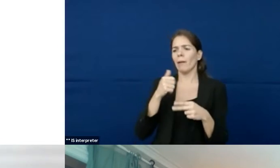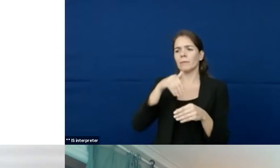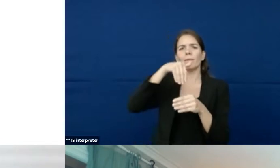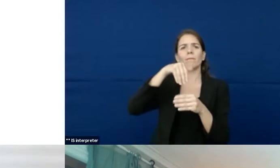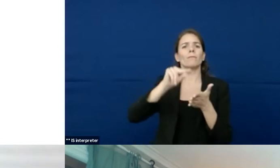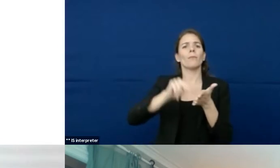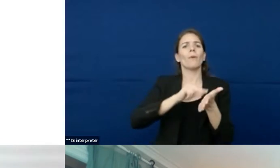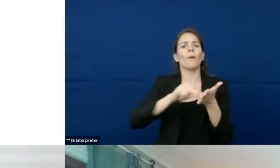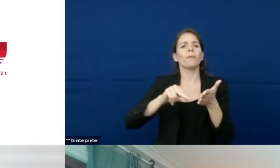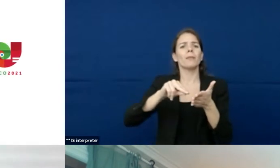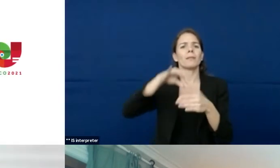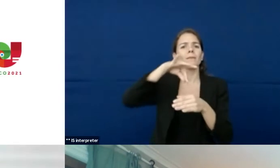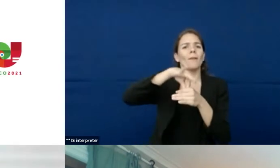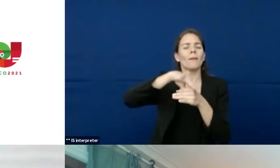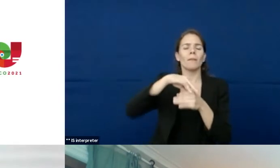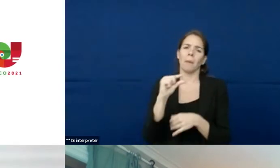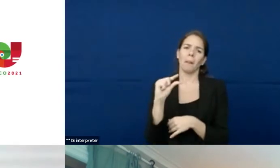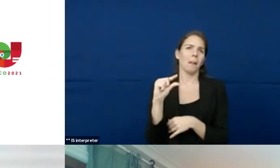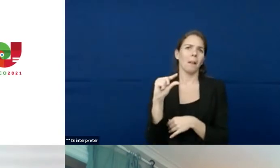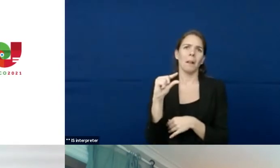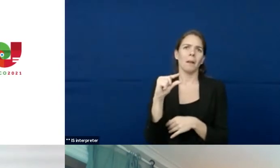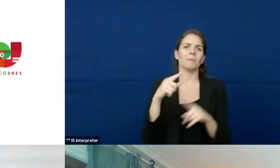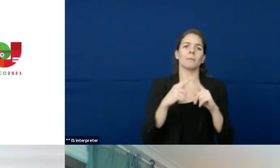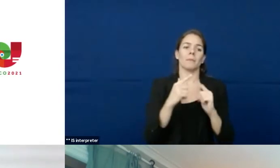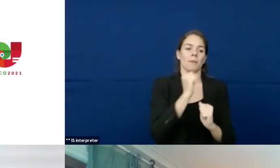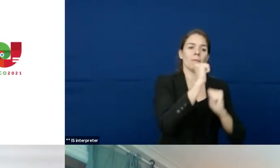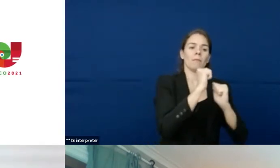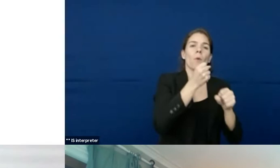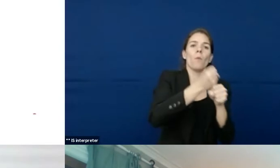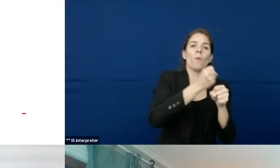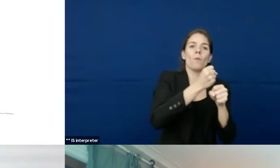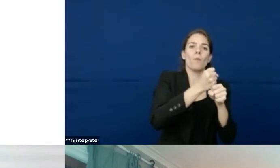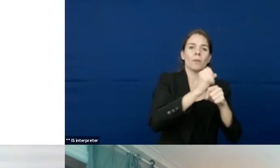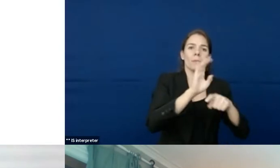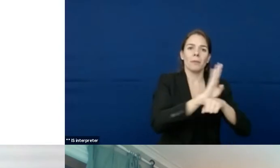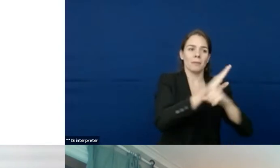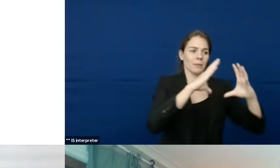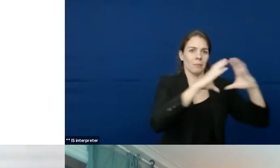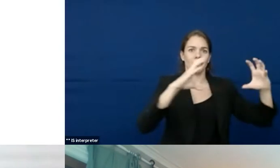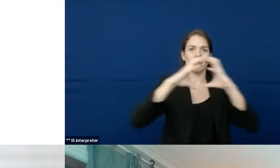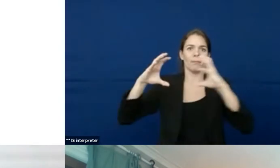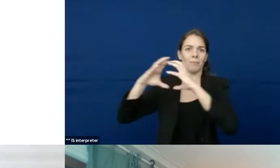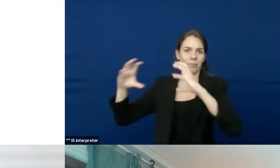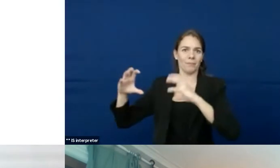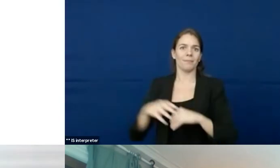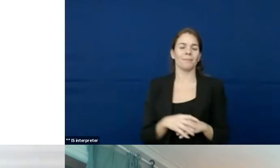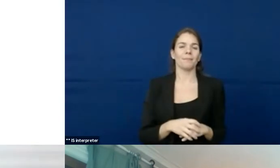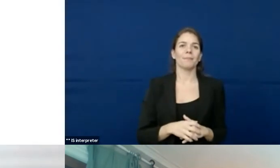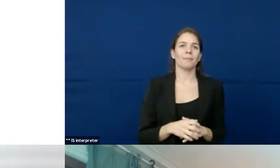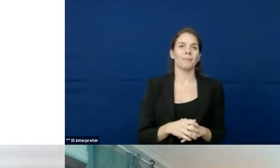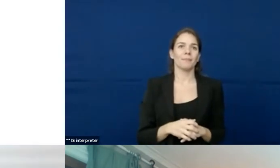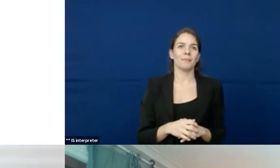And they could be, in some context, be successful, but there is conflicting evidence, and they need to